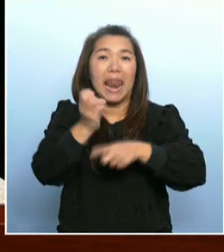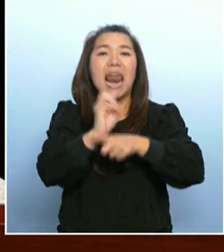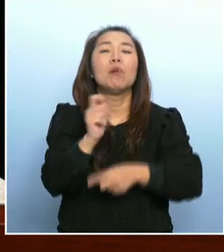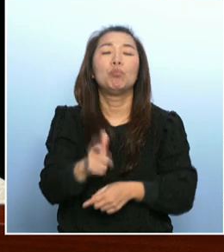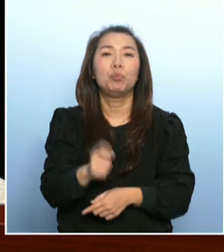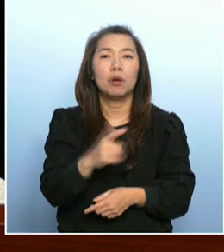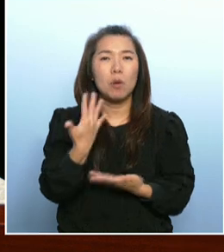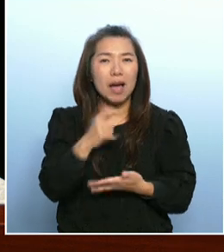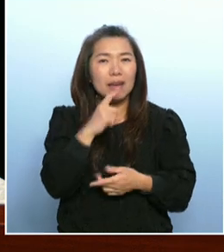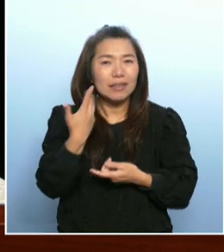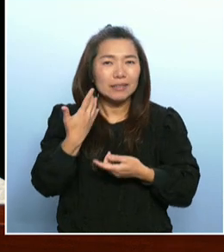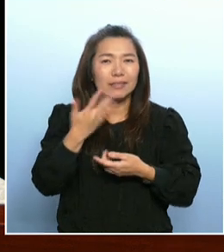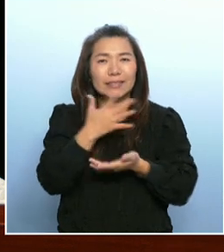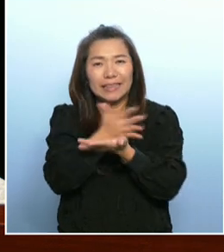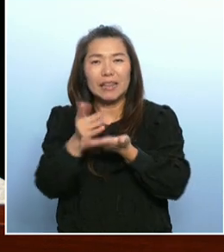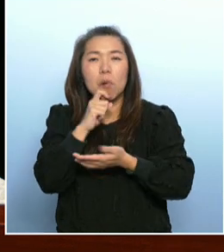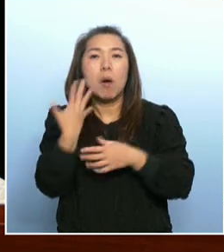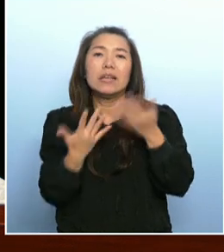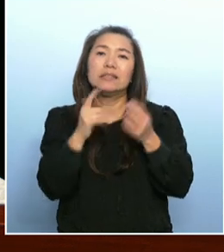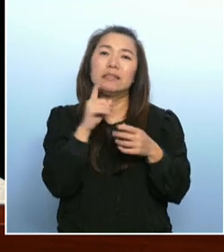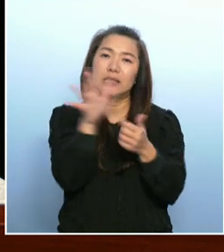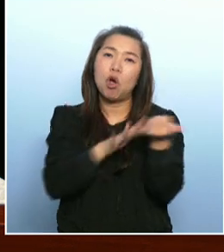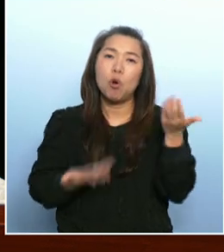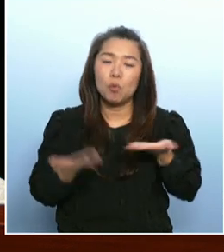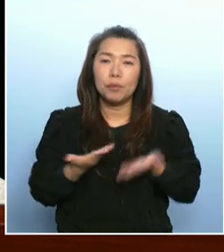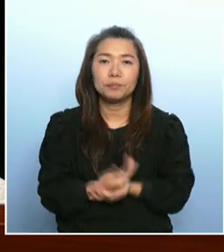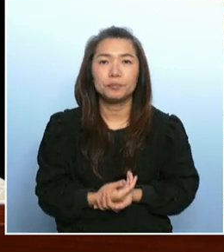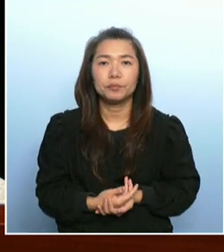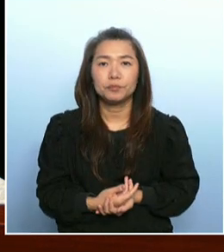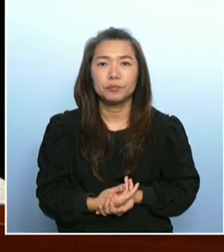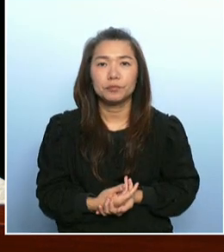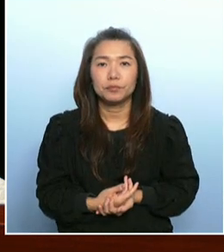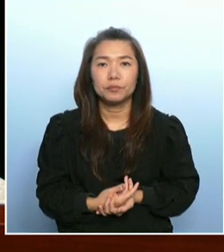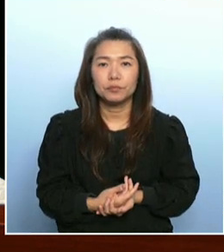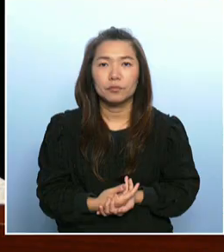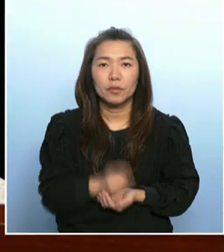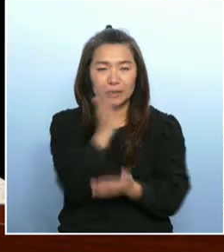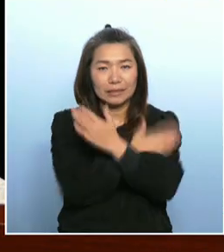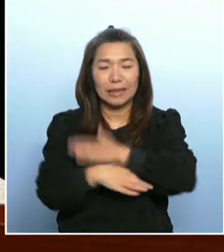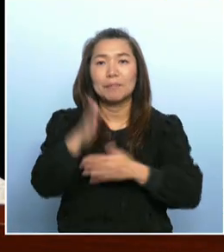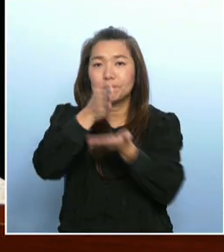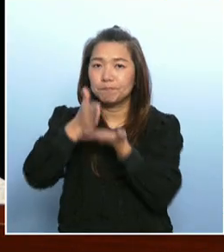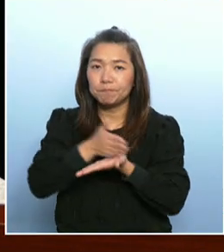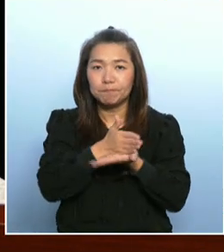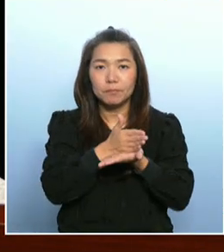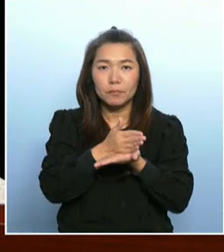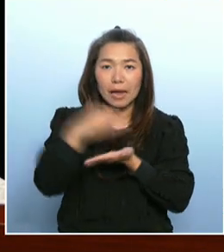because hearing impairment will not lead to death, but other chronic illnesses.